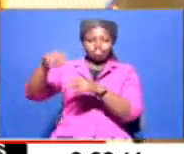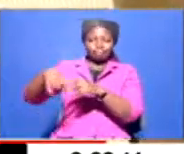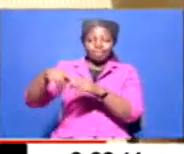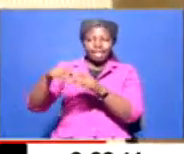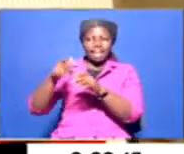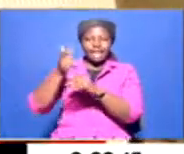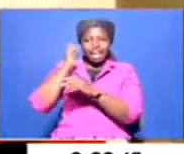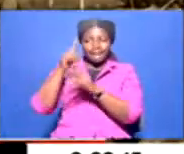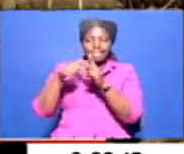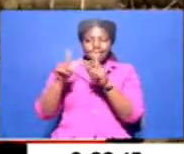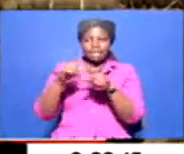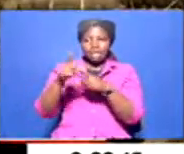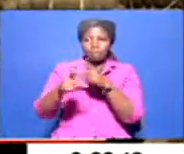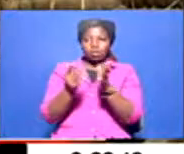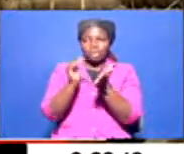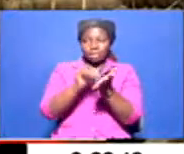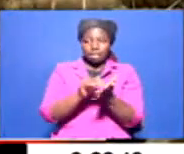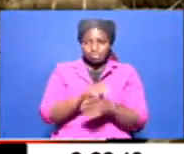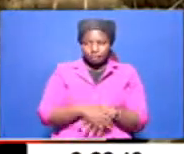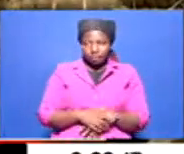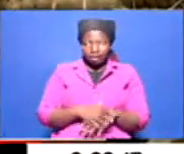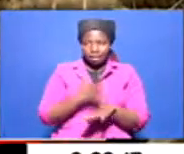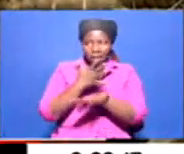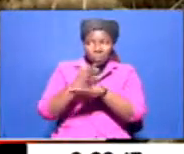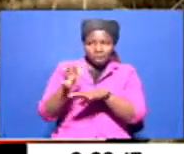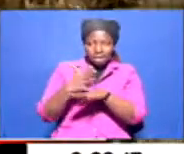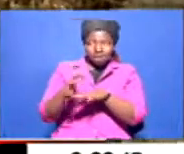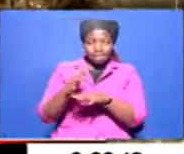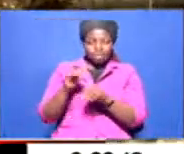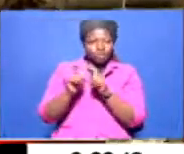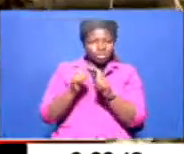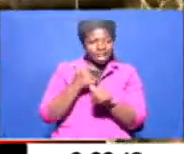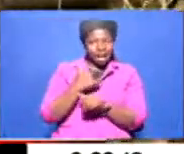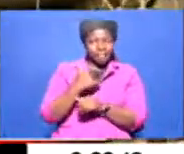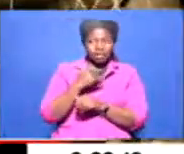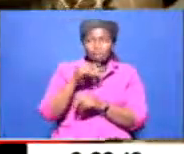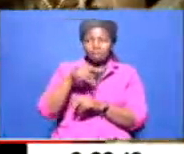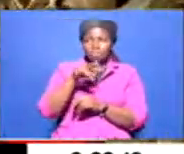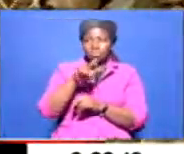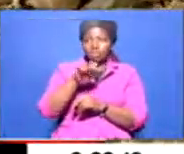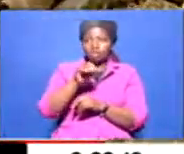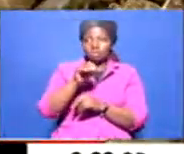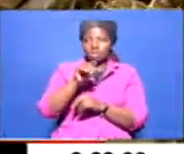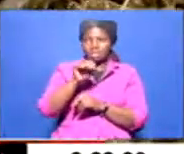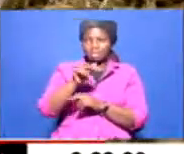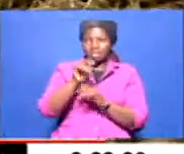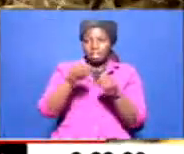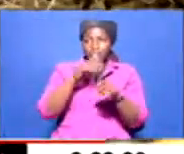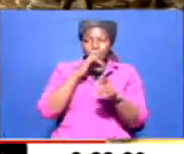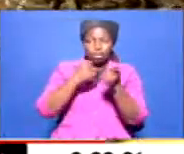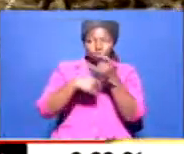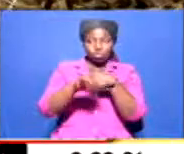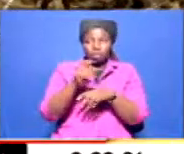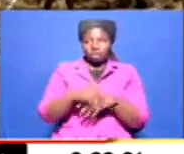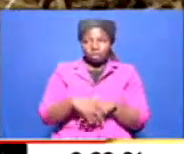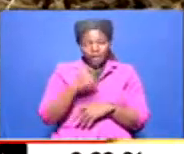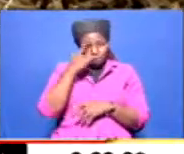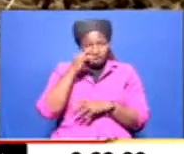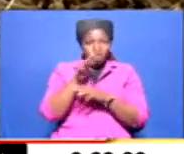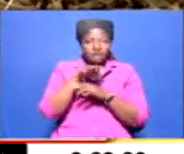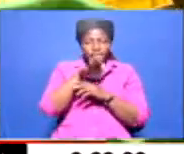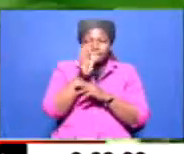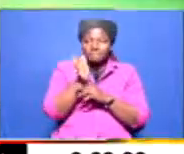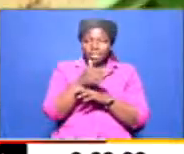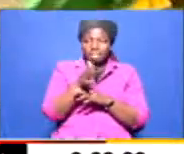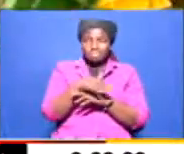The rest of the larva, rich in protein, can be sold as feed for fish, chicken, pigs and birds. In a good month, the net profits could